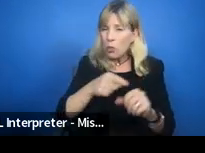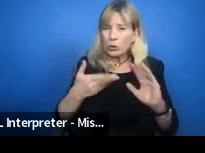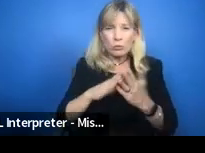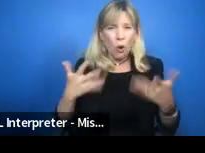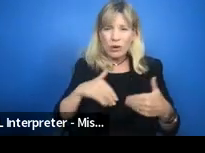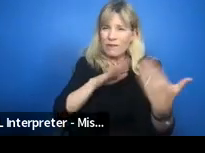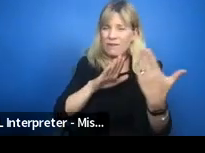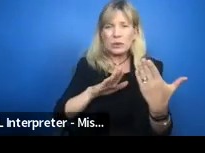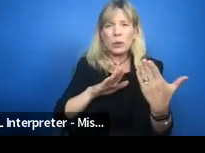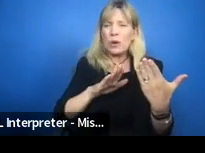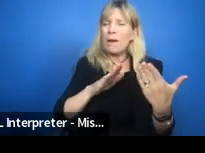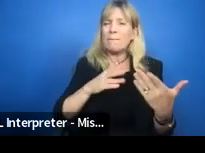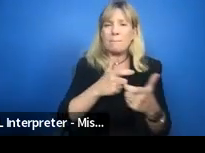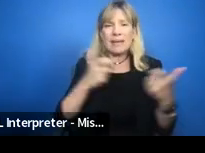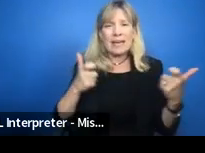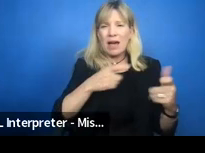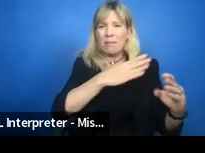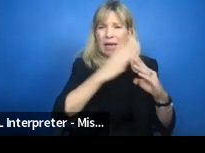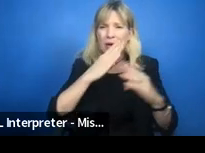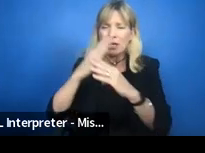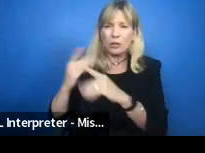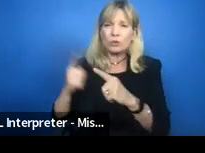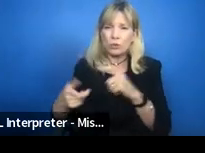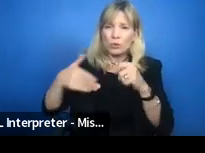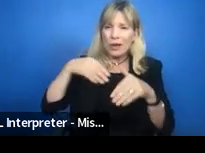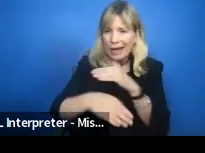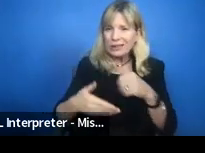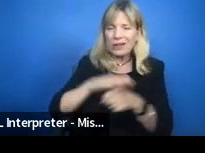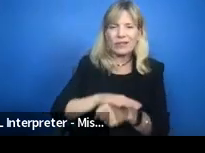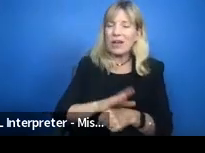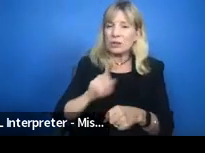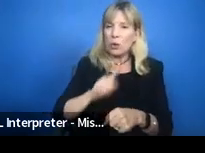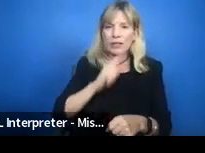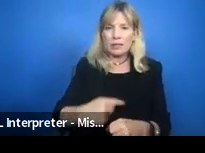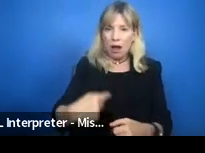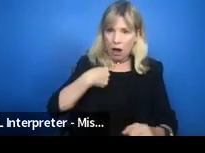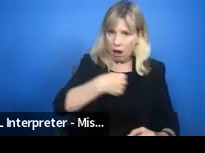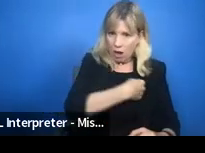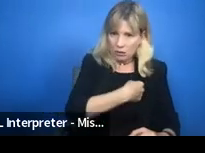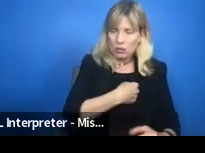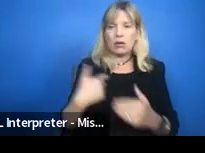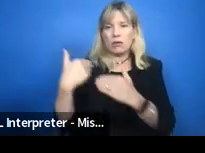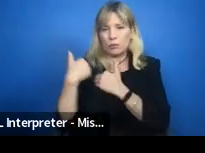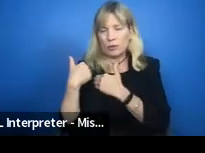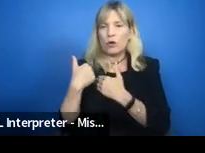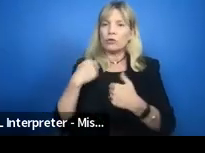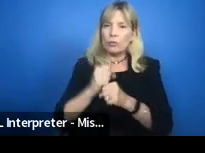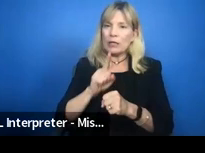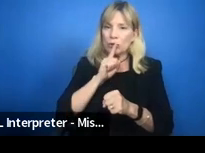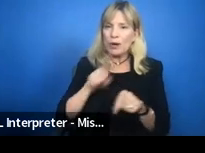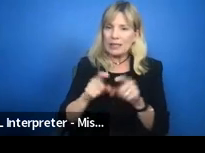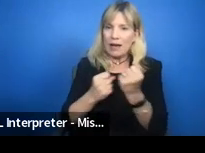face drastically more barriers to accessing coverage. And it's really on us as advocates to ensure that they're able to get back on the